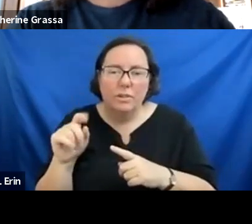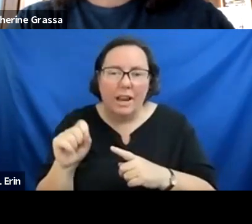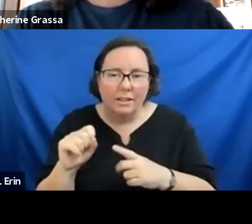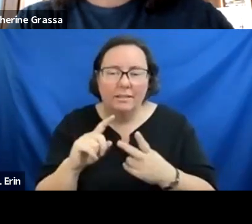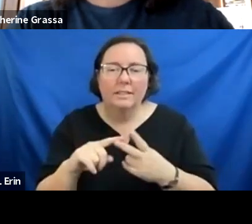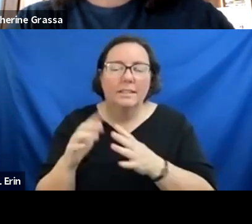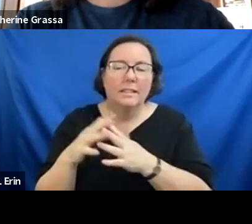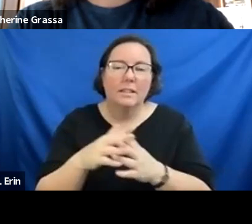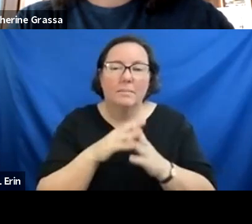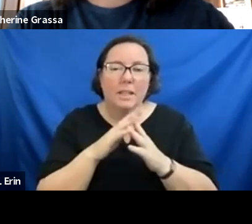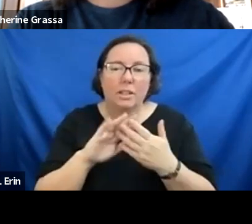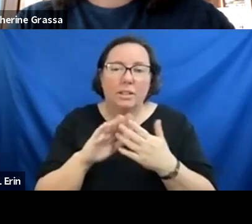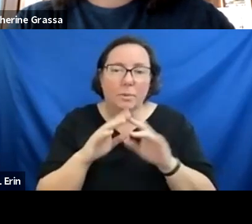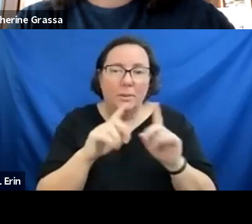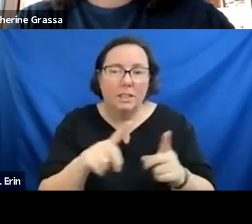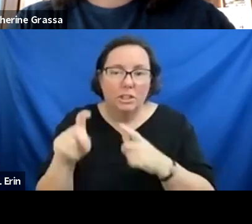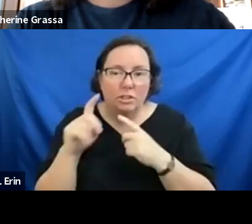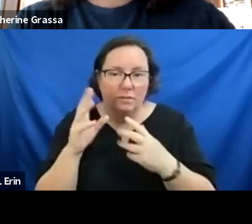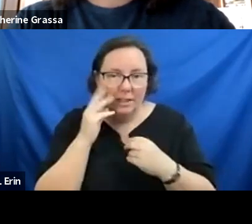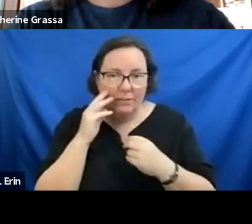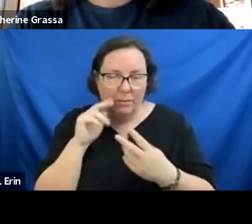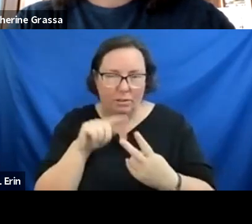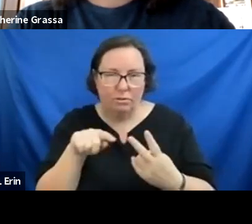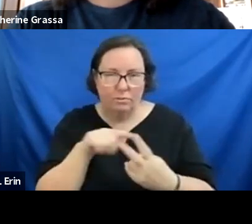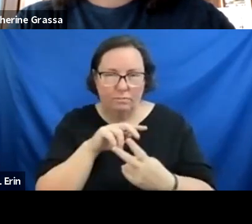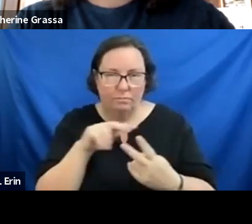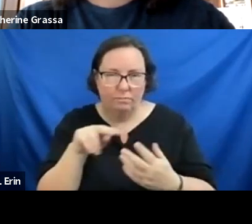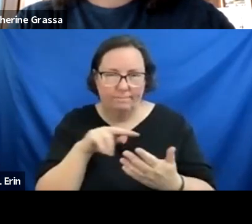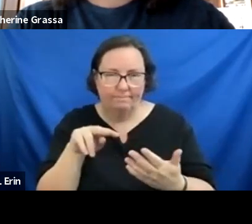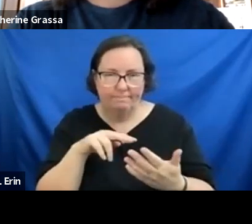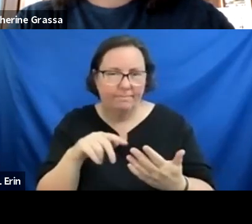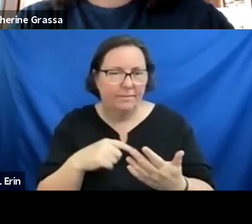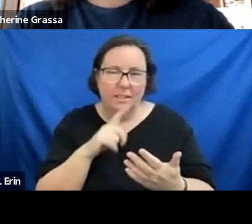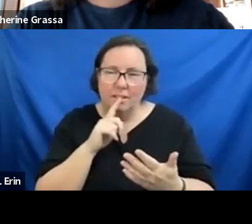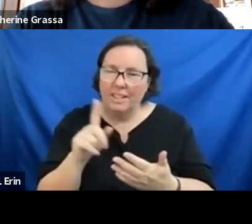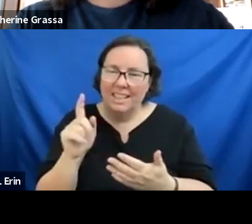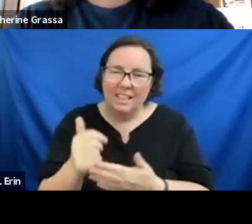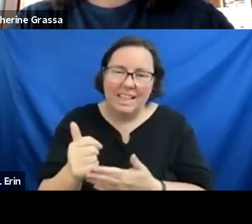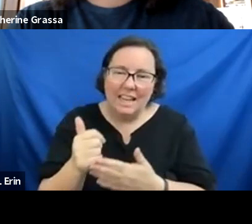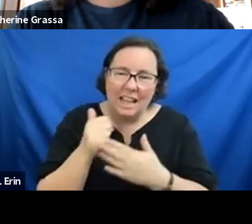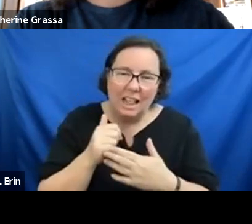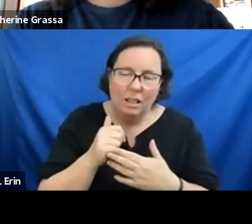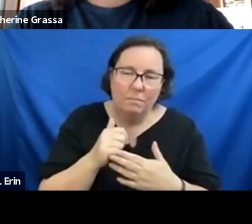Survey, and I think I just would like your help in